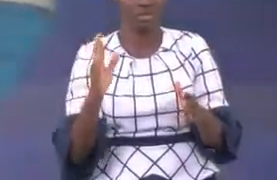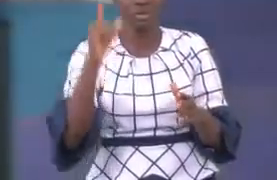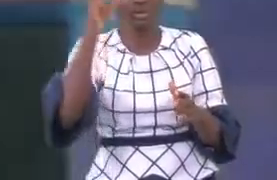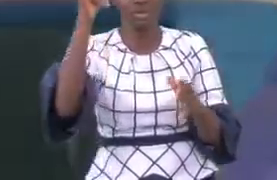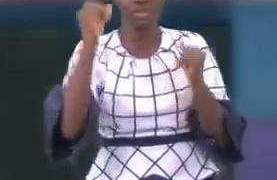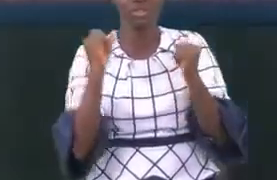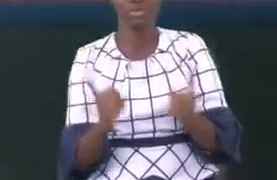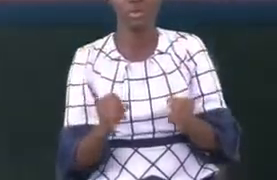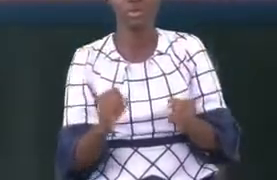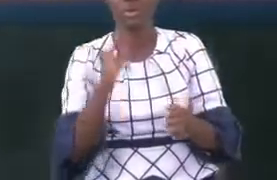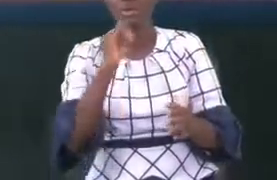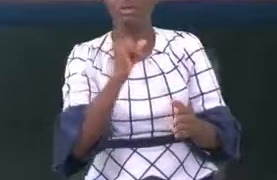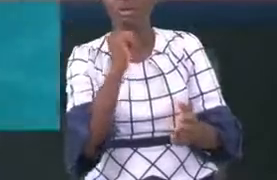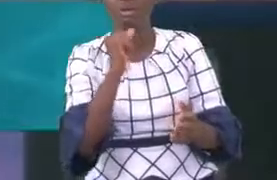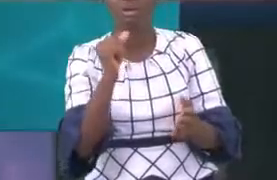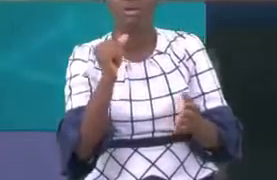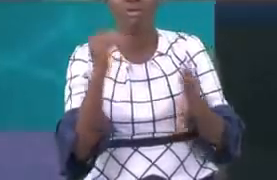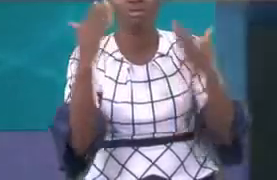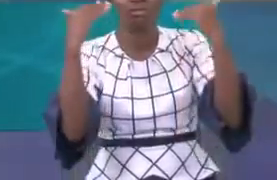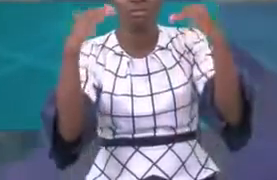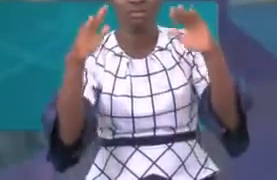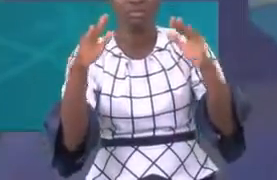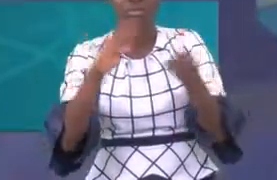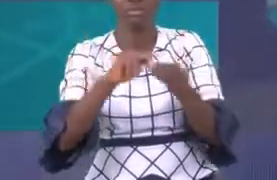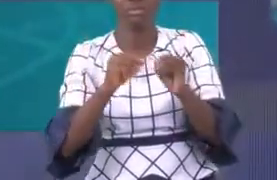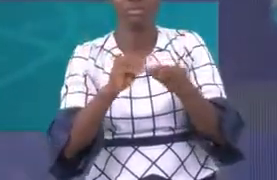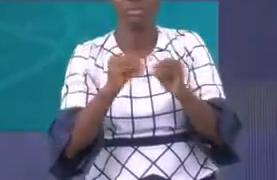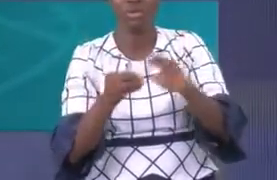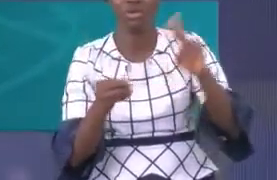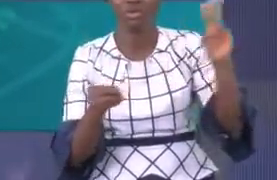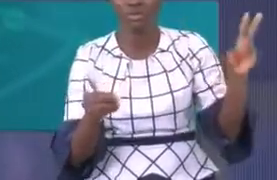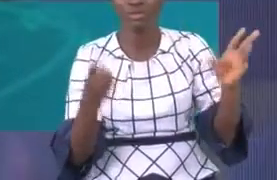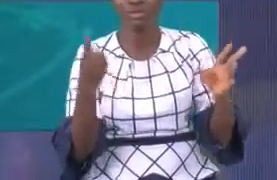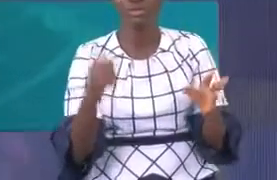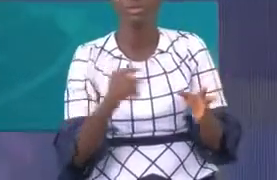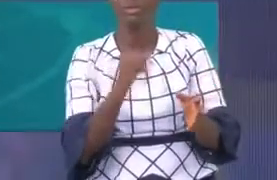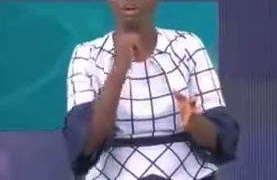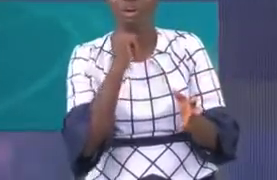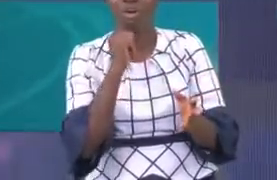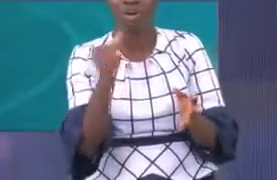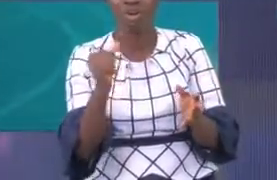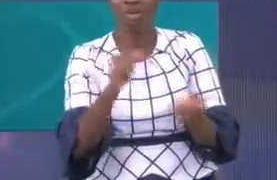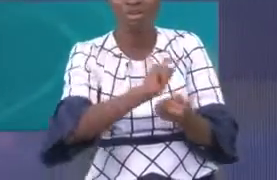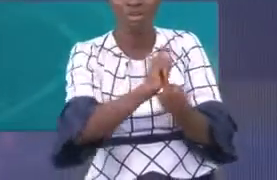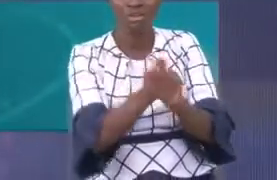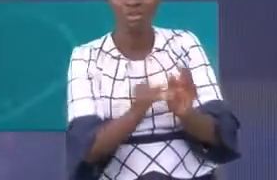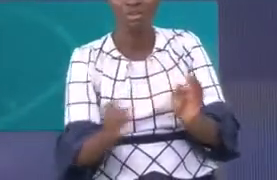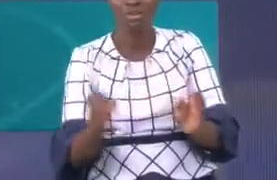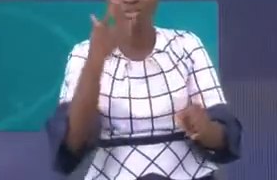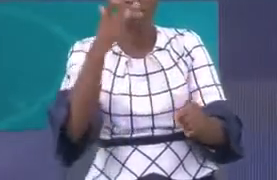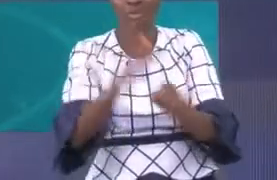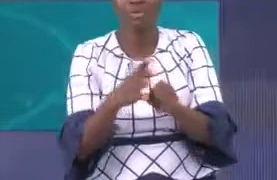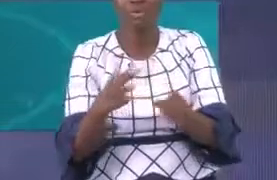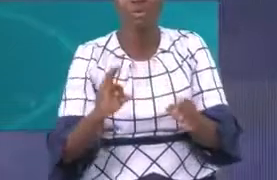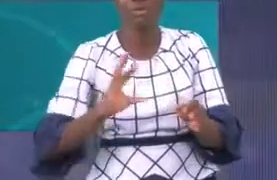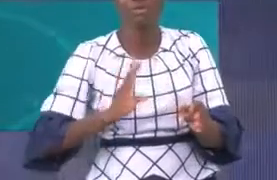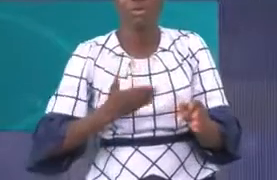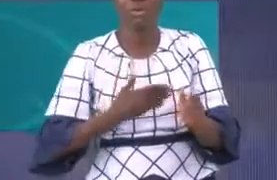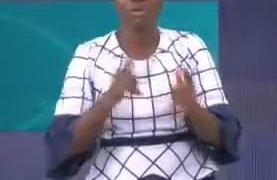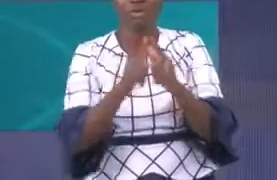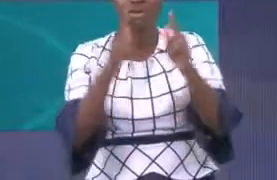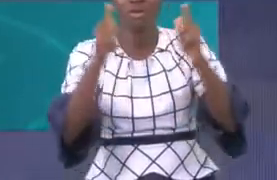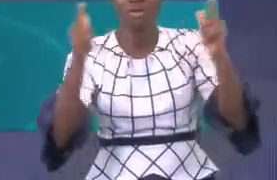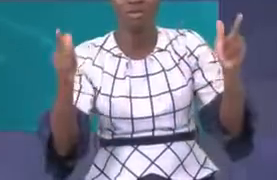our gracious God. He gives us promises, and those promises are unwavering. No storm